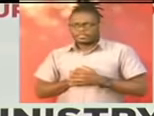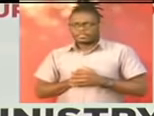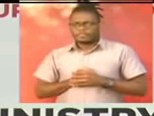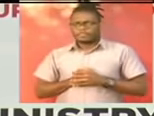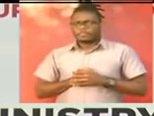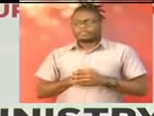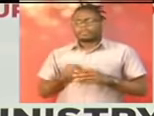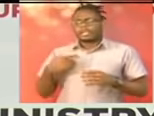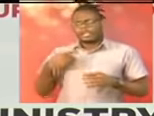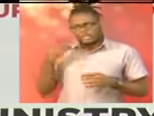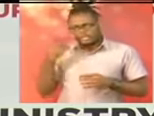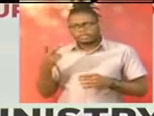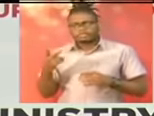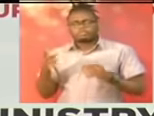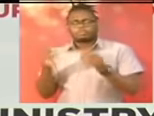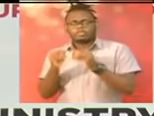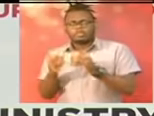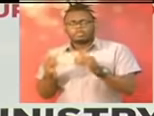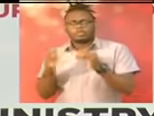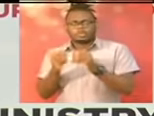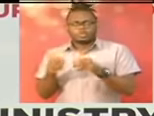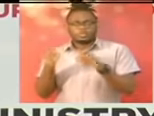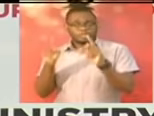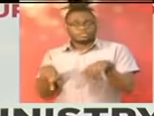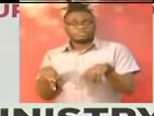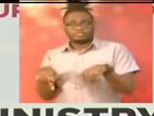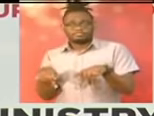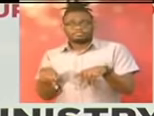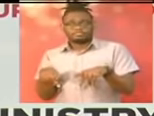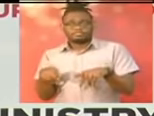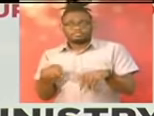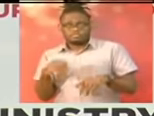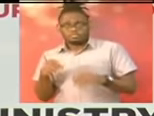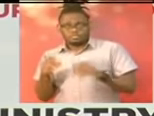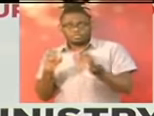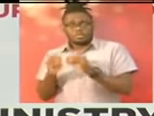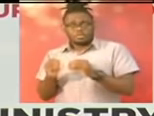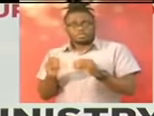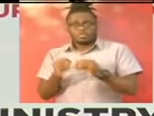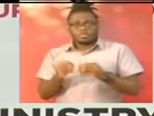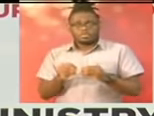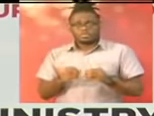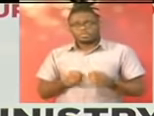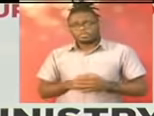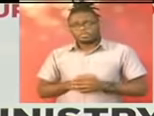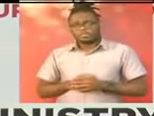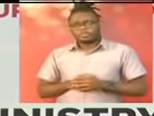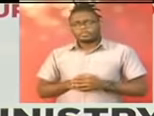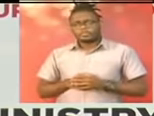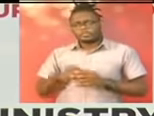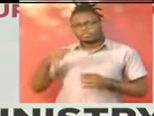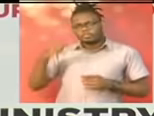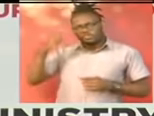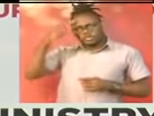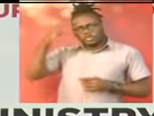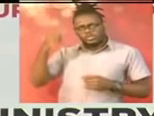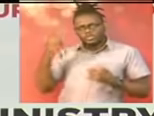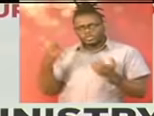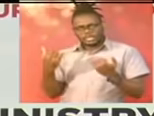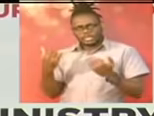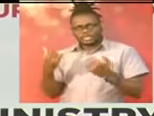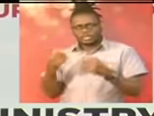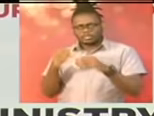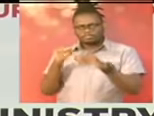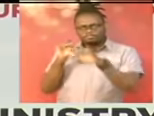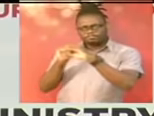larger percentage, again, driven by that sort of infiltration into those more vulnerable facilities. So I think that answers